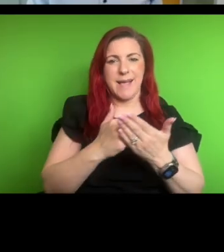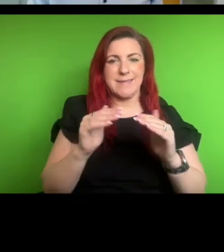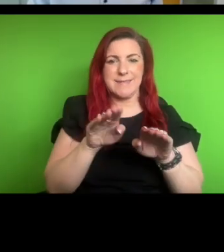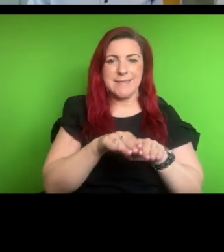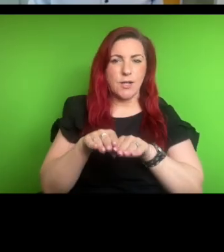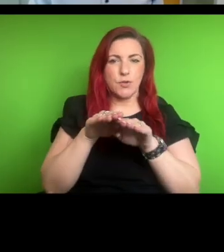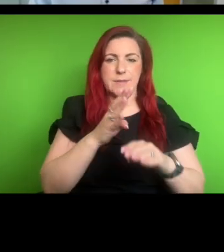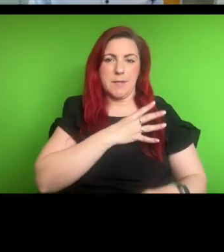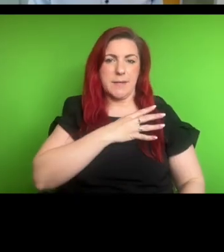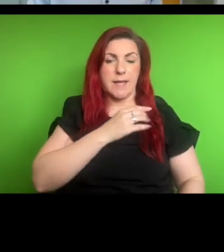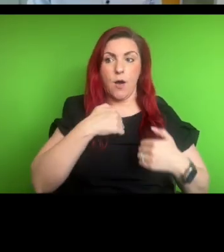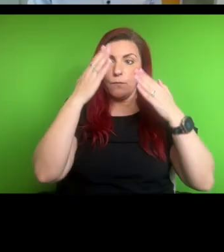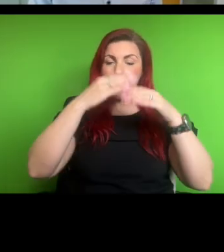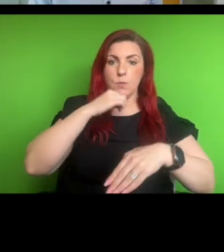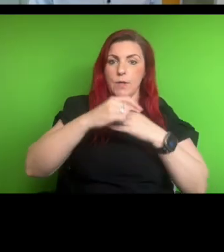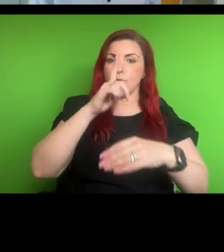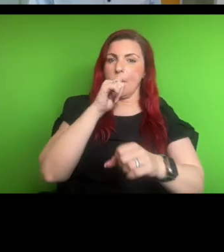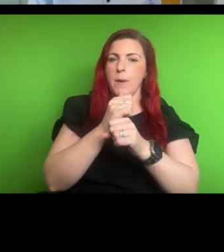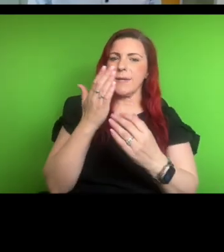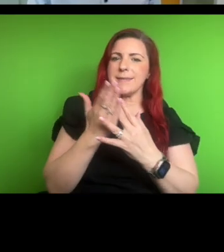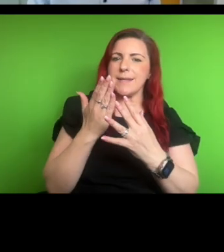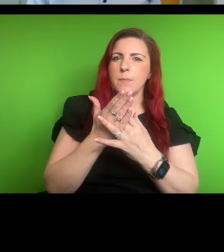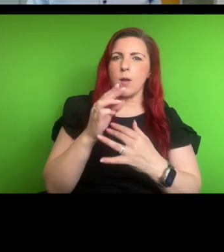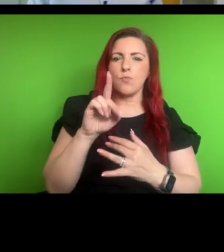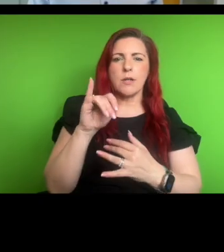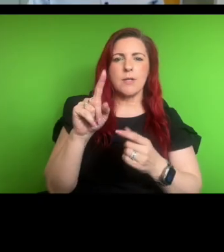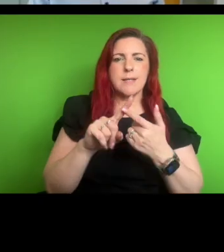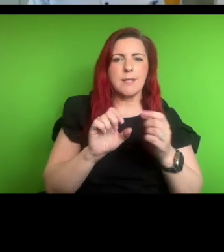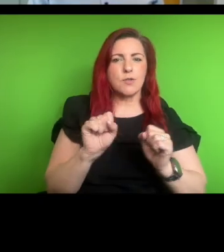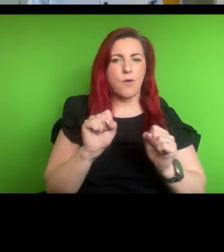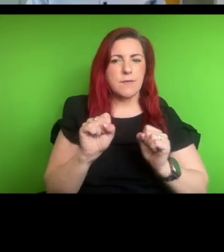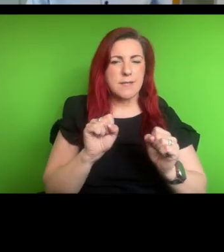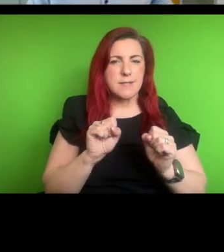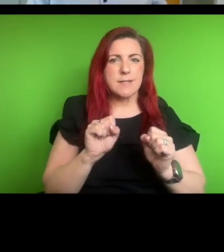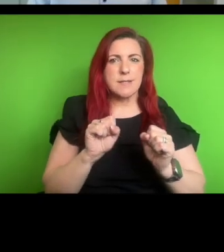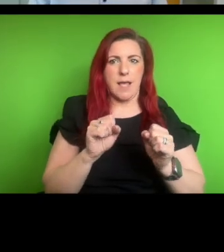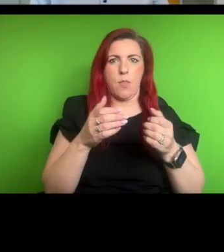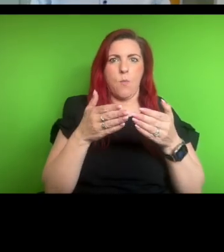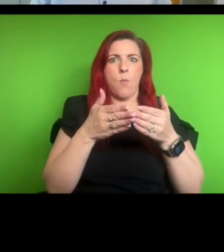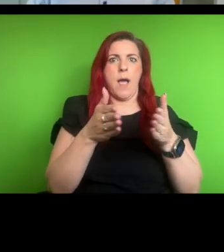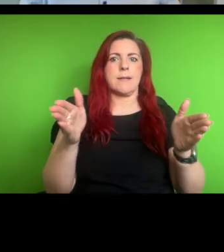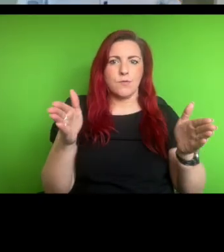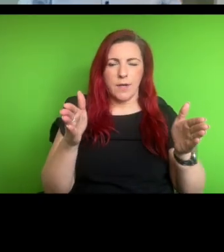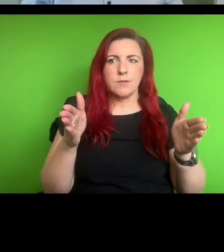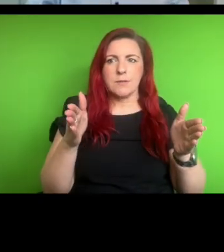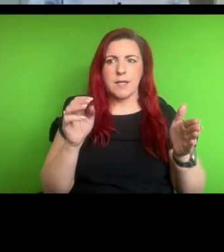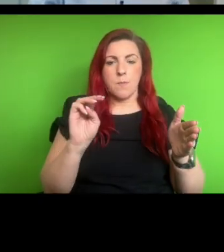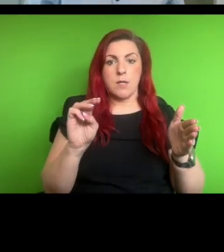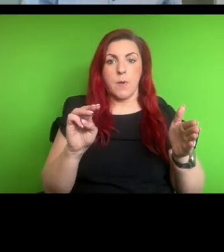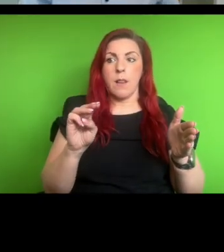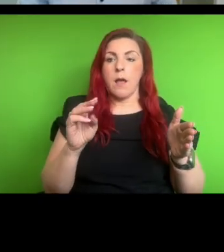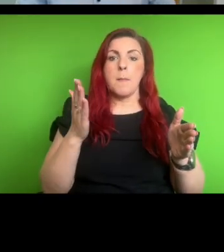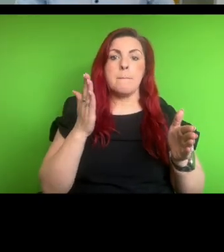of products and services to the widest range of users possible, as mandated by the European Accessibility Act.